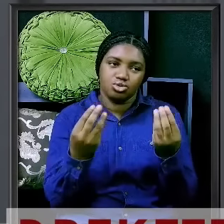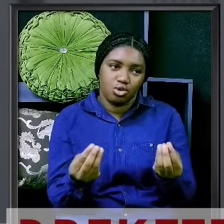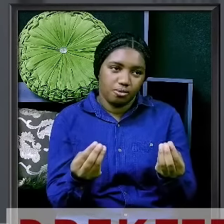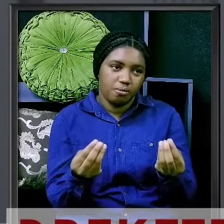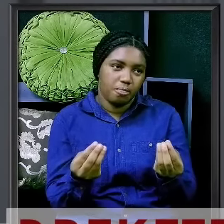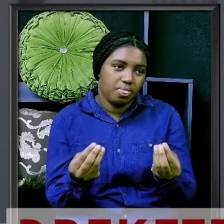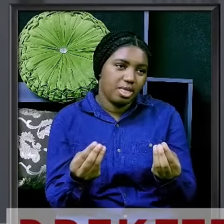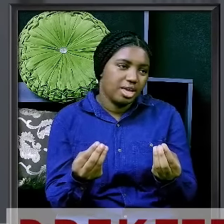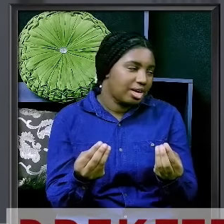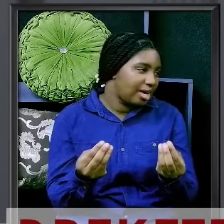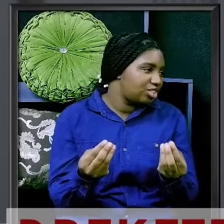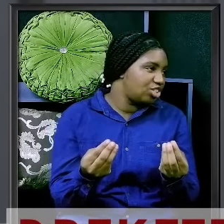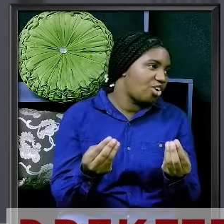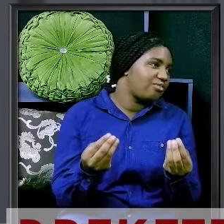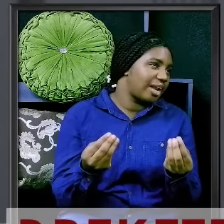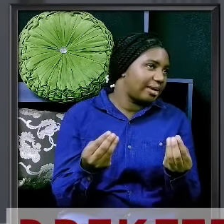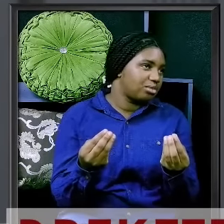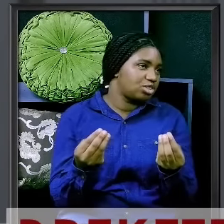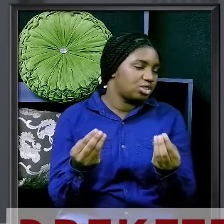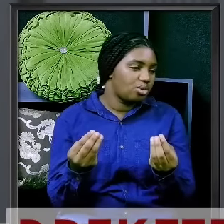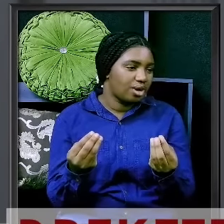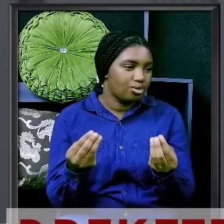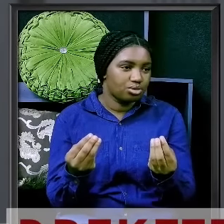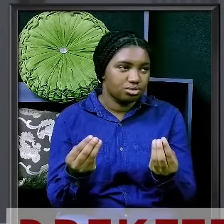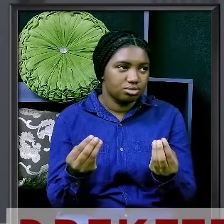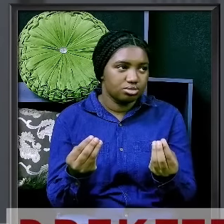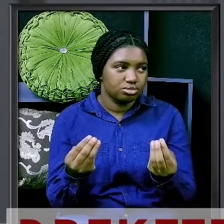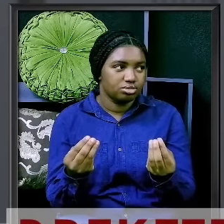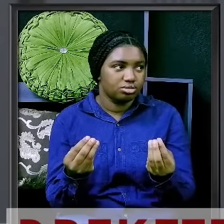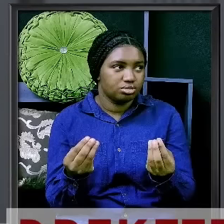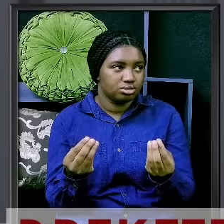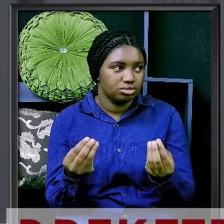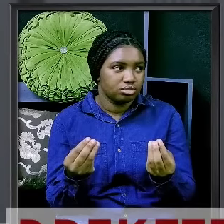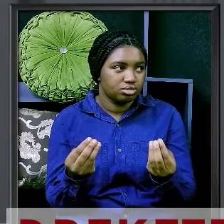Thank you. Thank you very much, ma'am. We are grateful, ma'am. So,